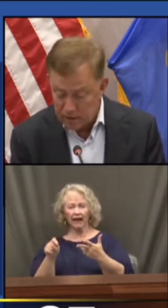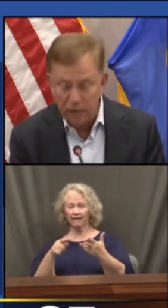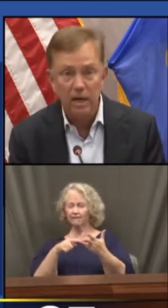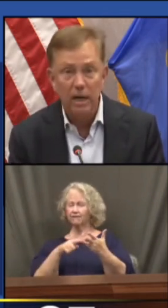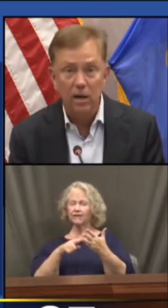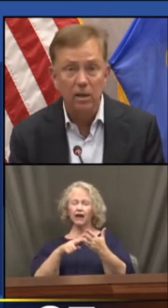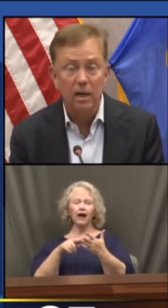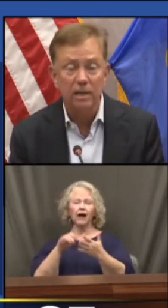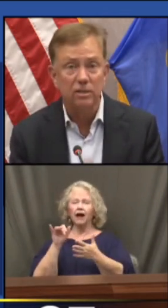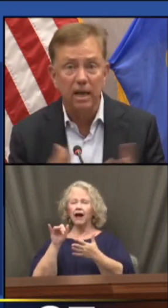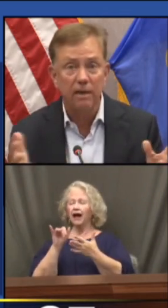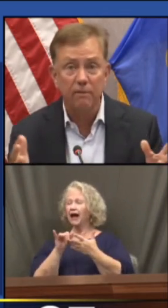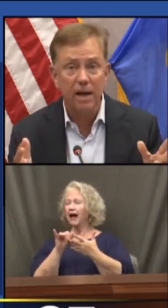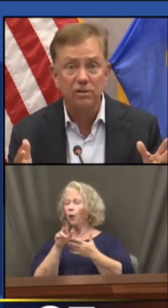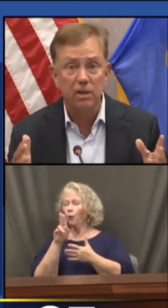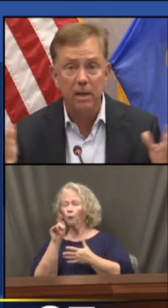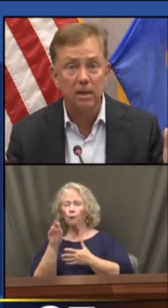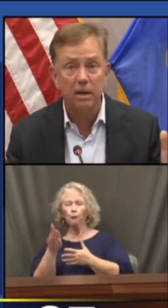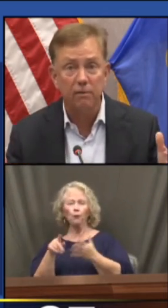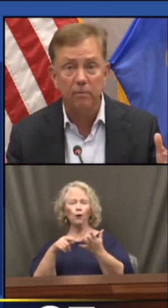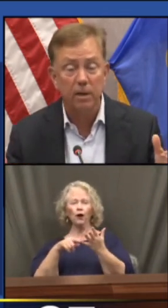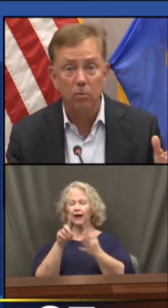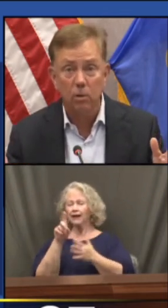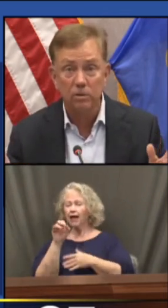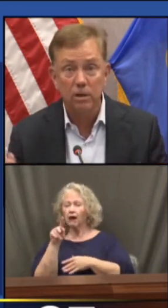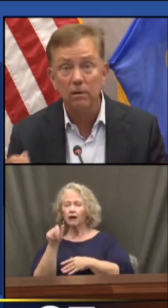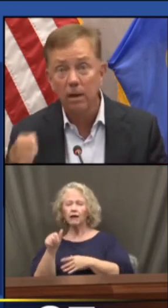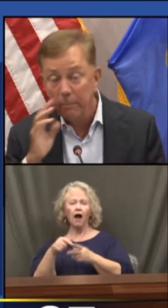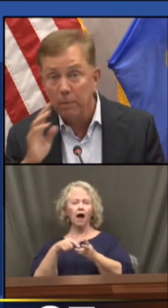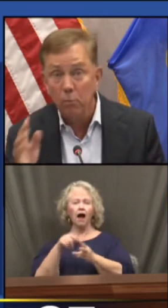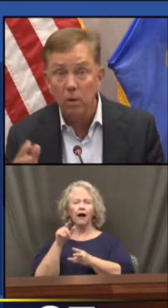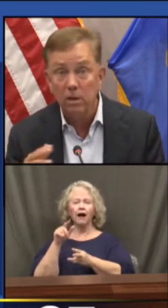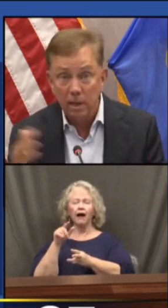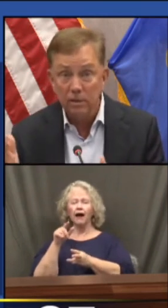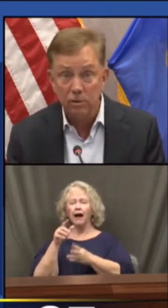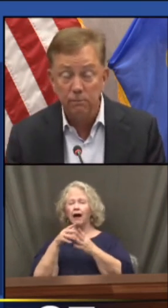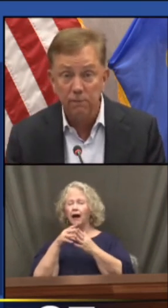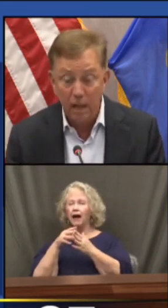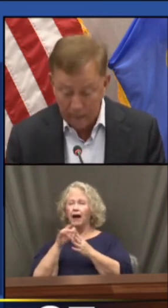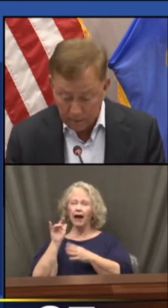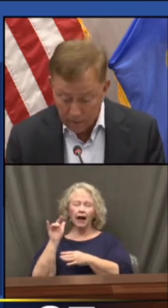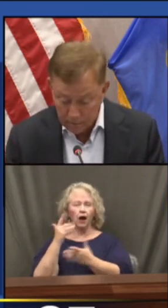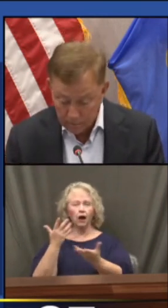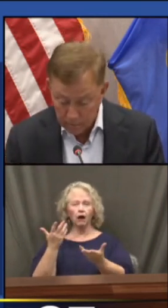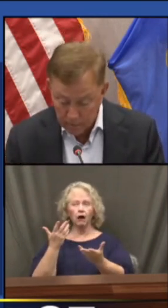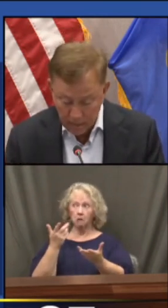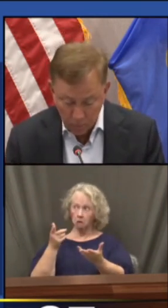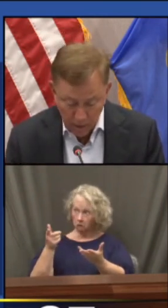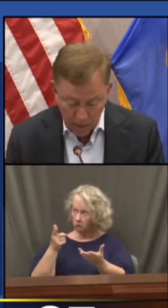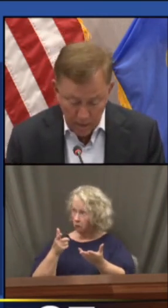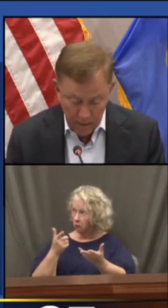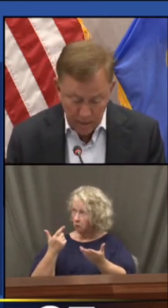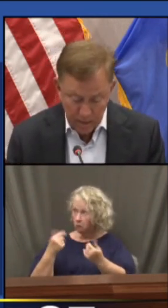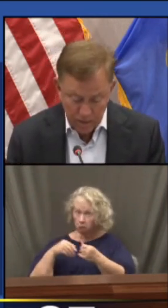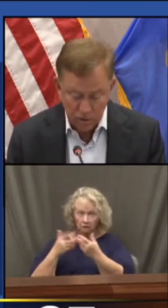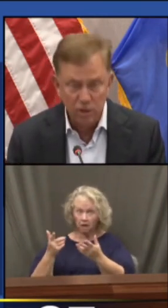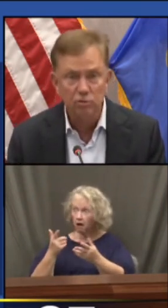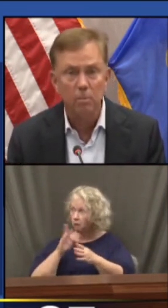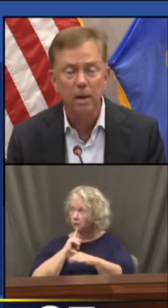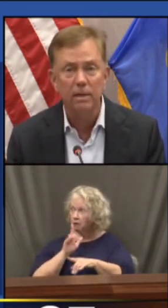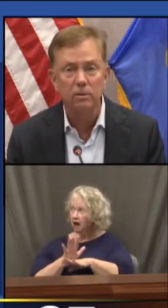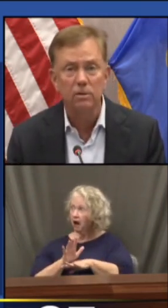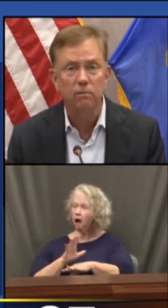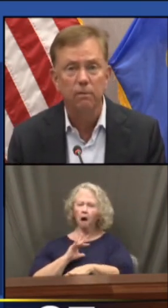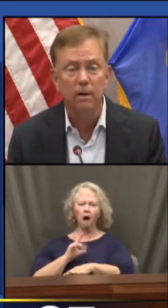Delta, and United Airlines, they have a vaccine mandate for everybody that works there. I'll be more inclined to fly that way. These are